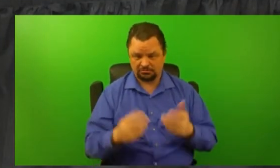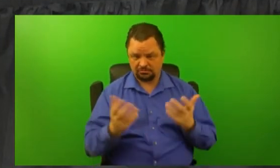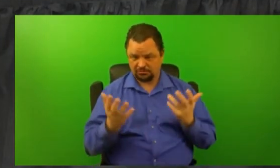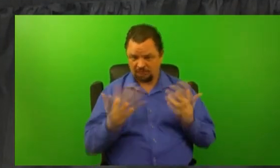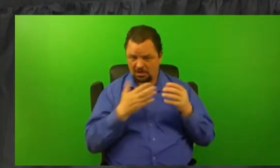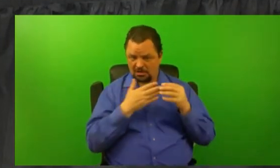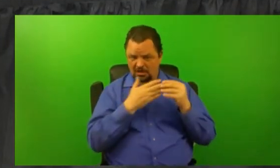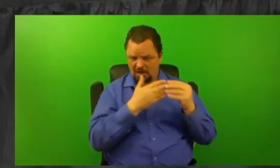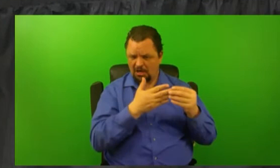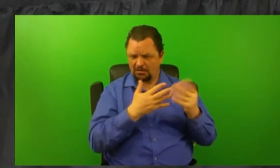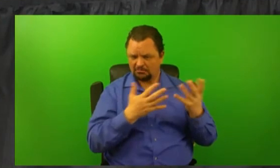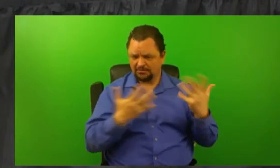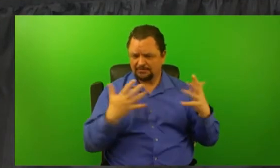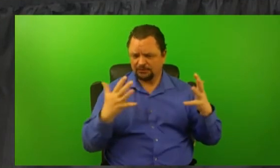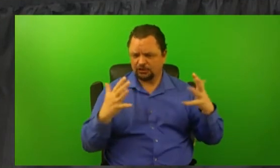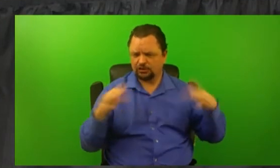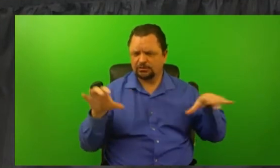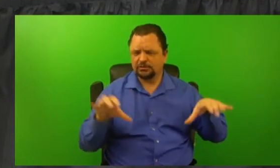Go ahead.